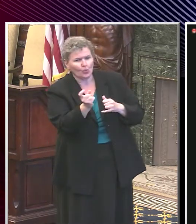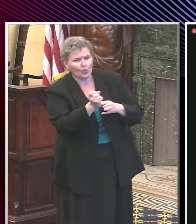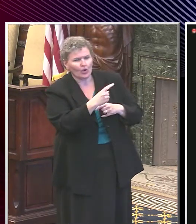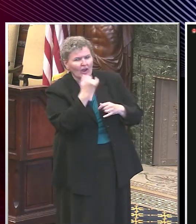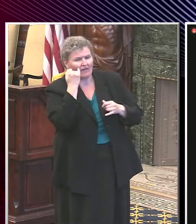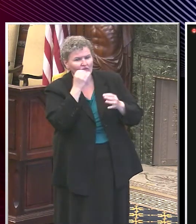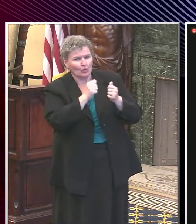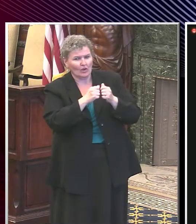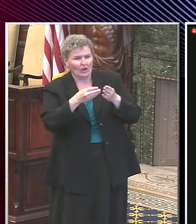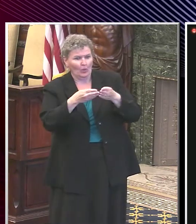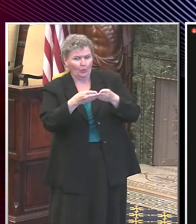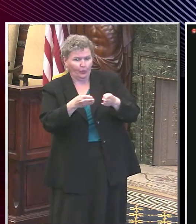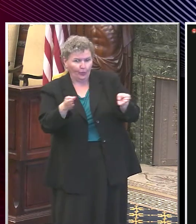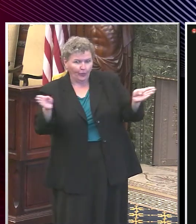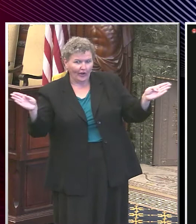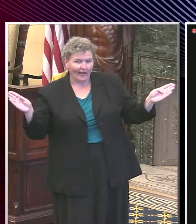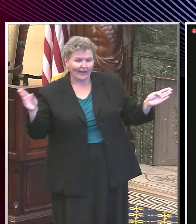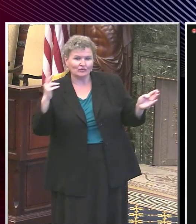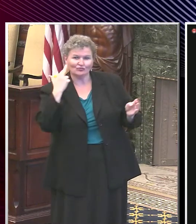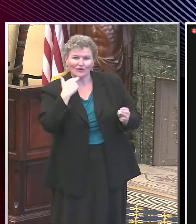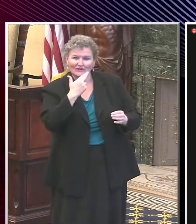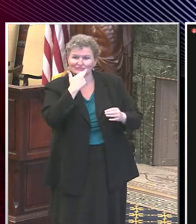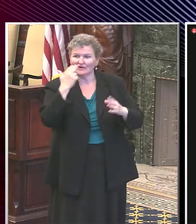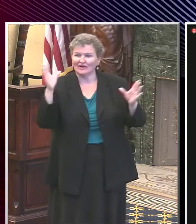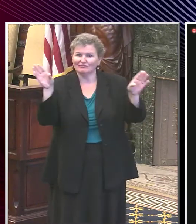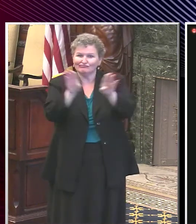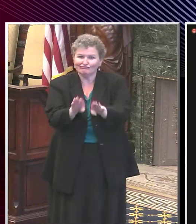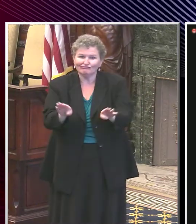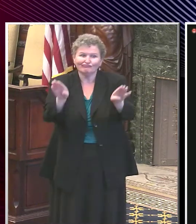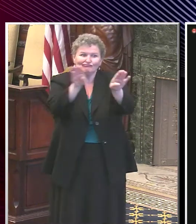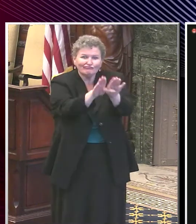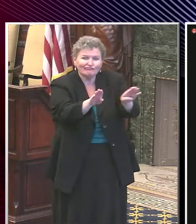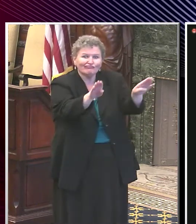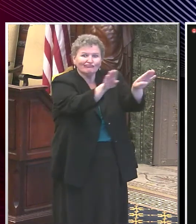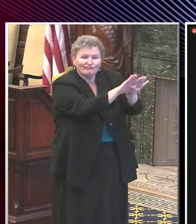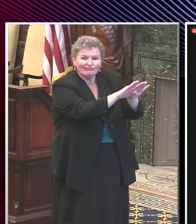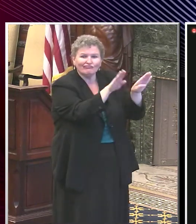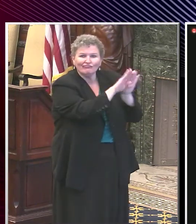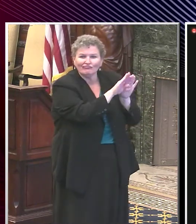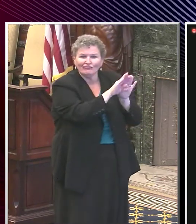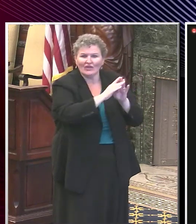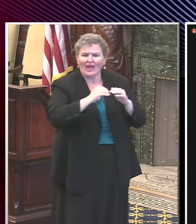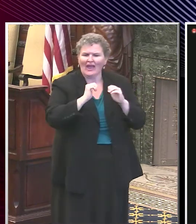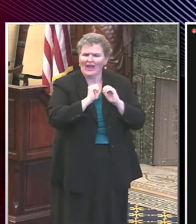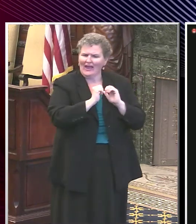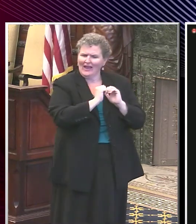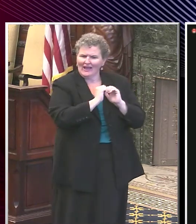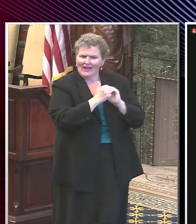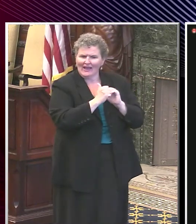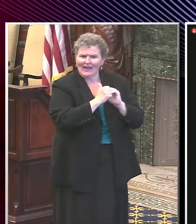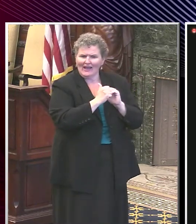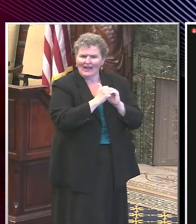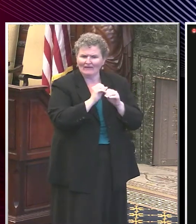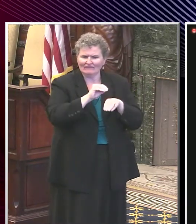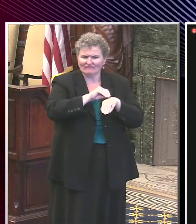widespread failure of restaurants in the city due to this continuing ban? And maybe can you maybe talk about how it might